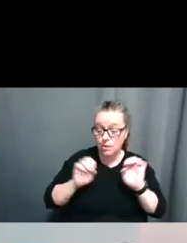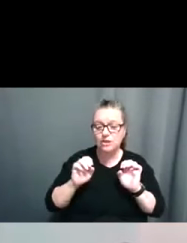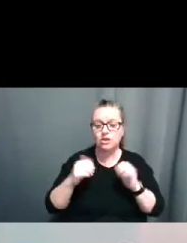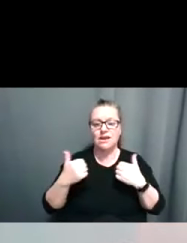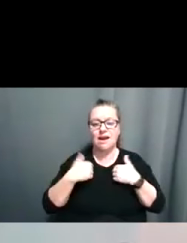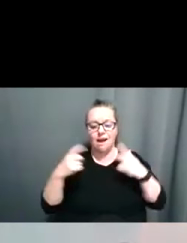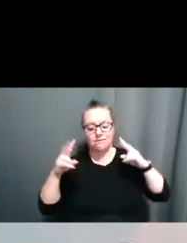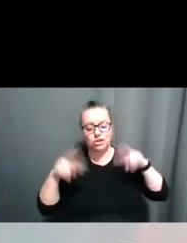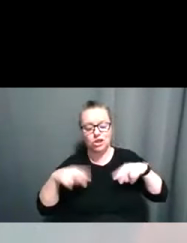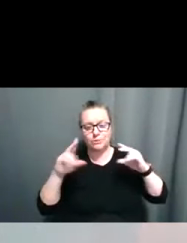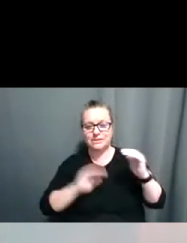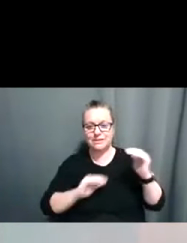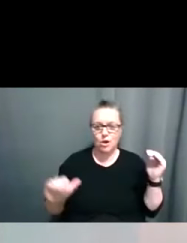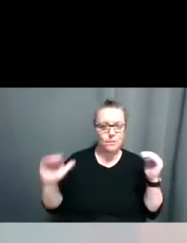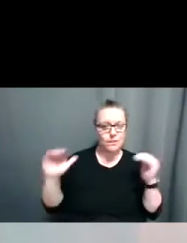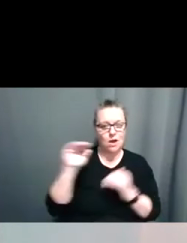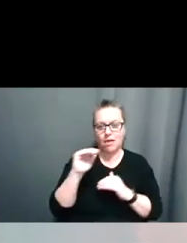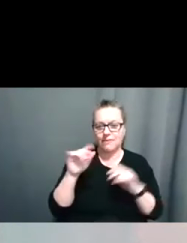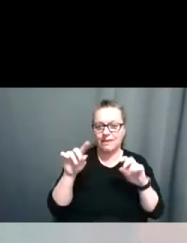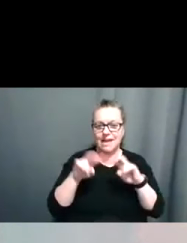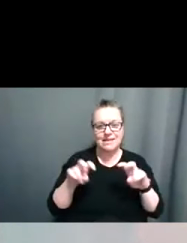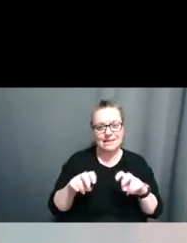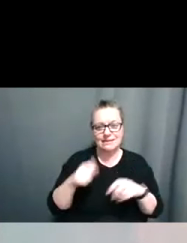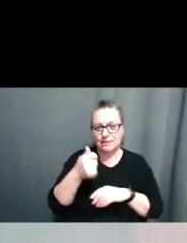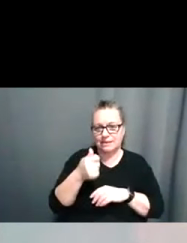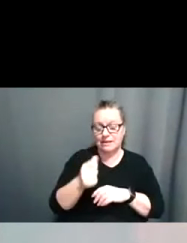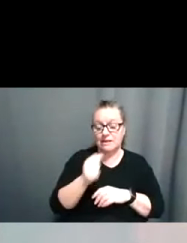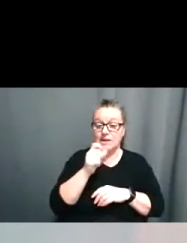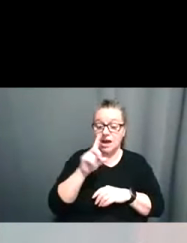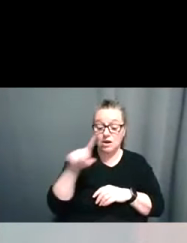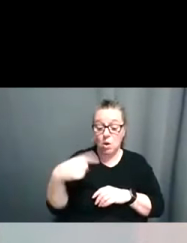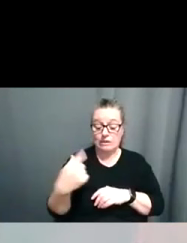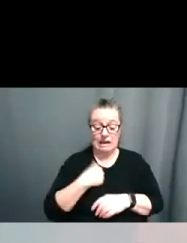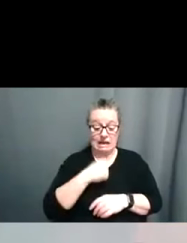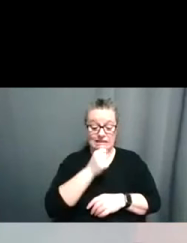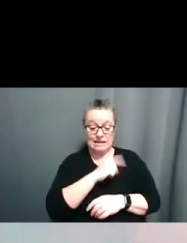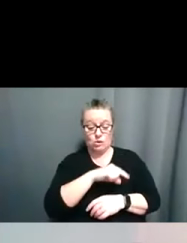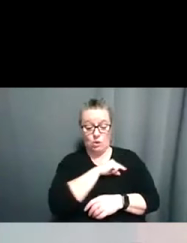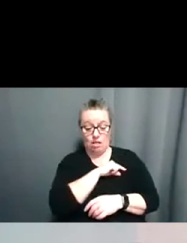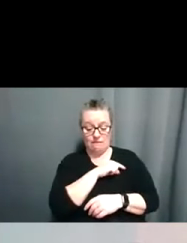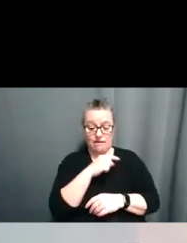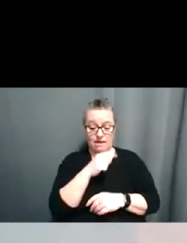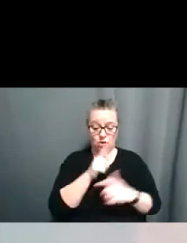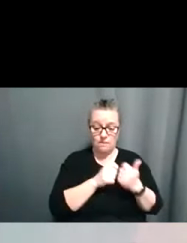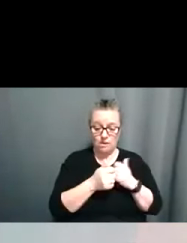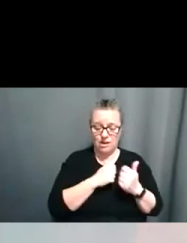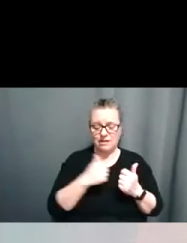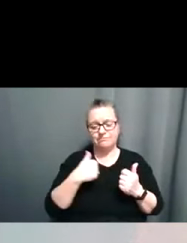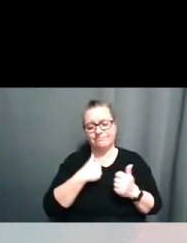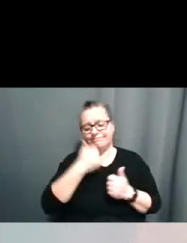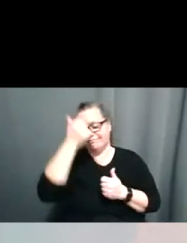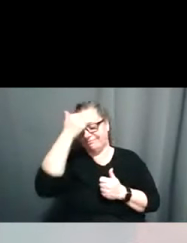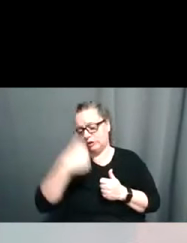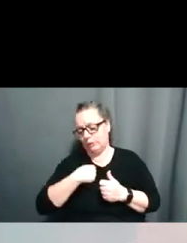go way beyond the assessment itself. Not only did I not qualify in the time trial, but I was naive to think I would.